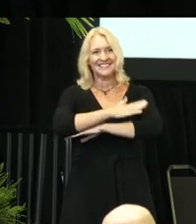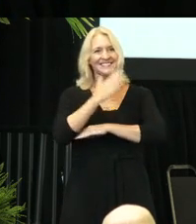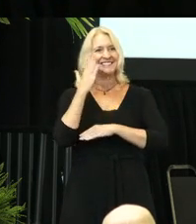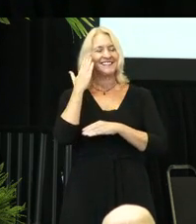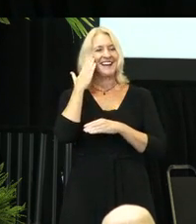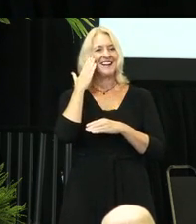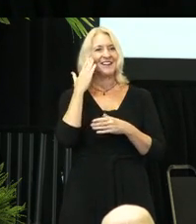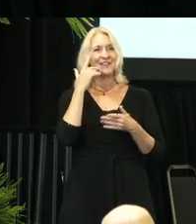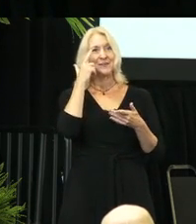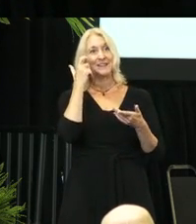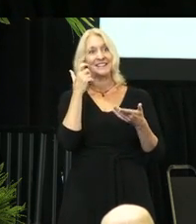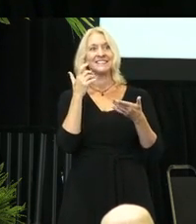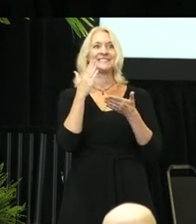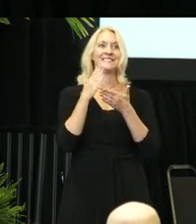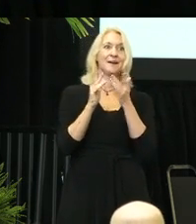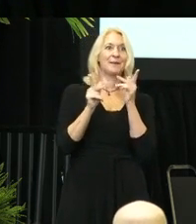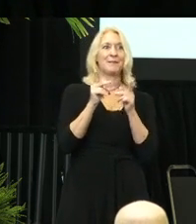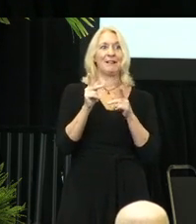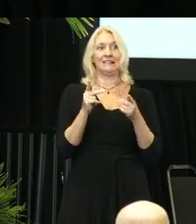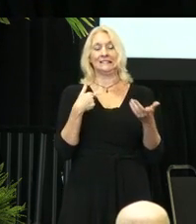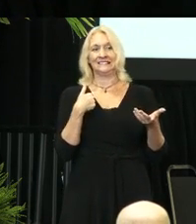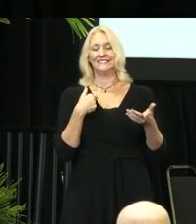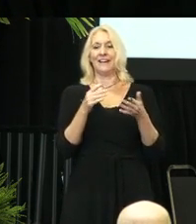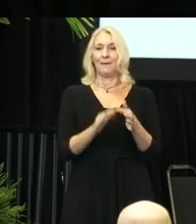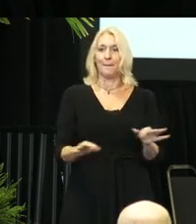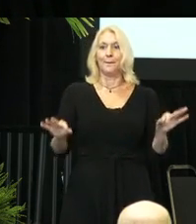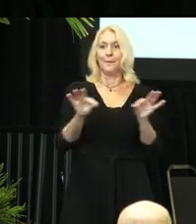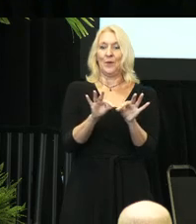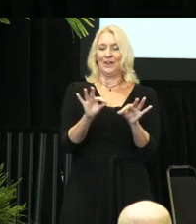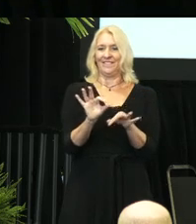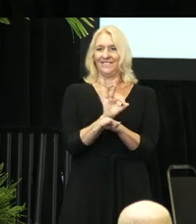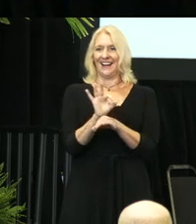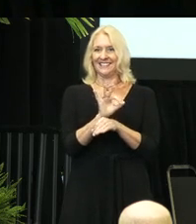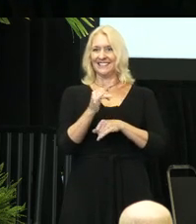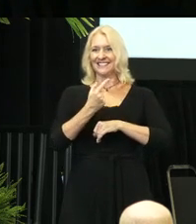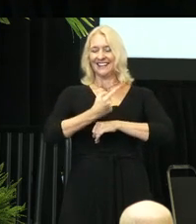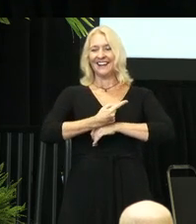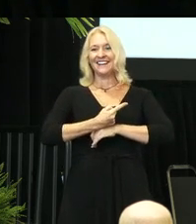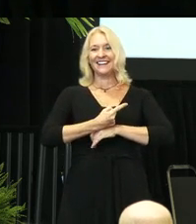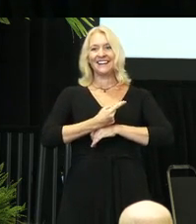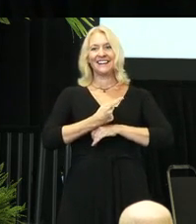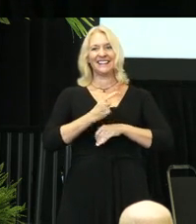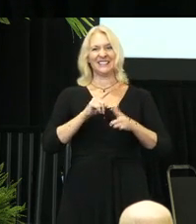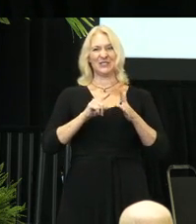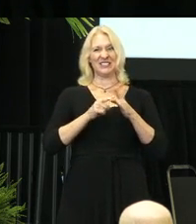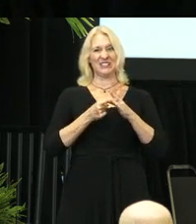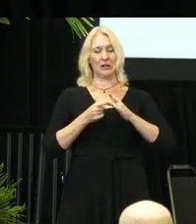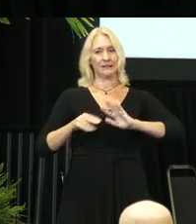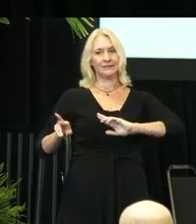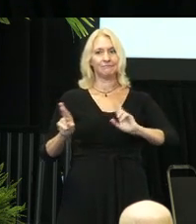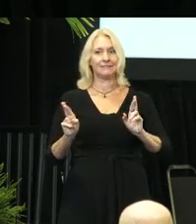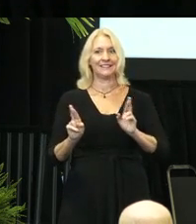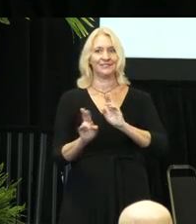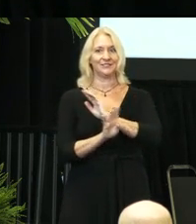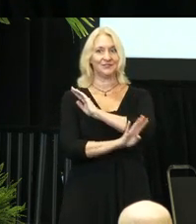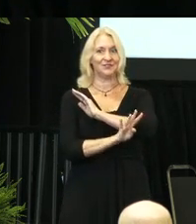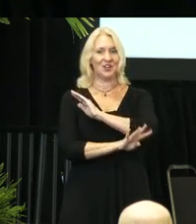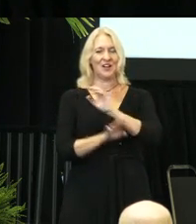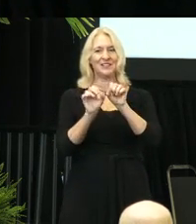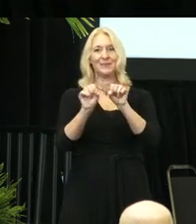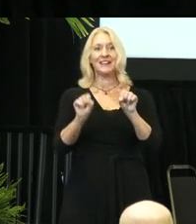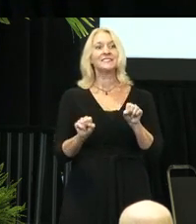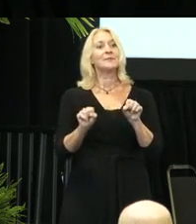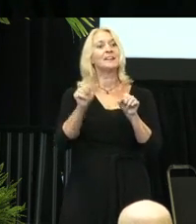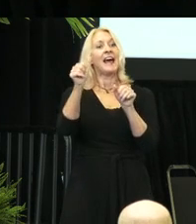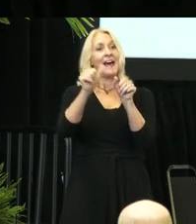on your essential critical functions today, as we start looking at the beginning of our fall semester, each and every one of